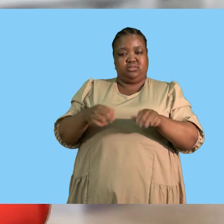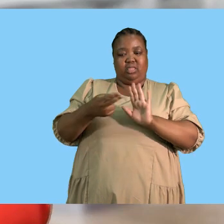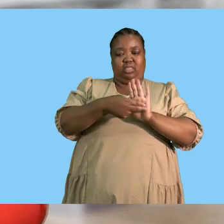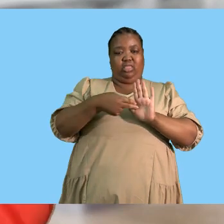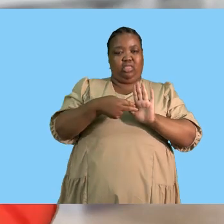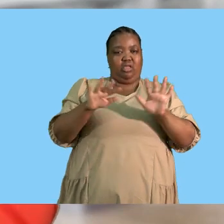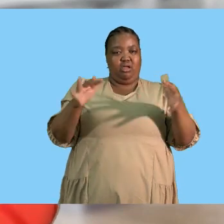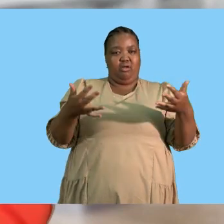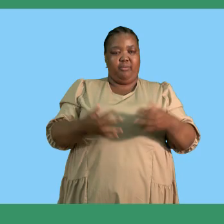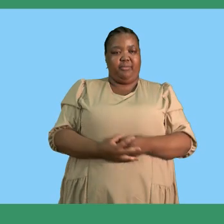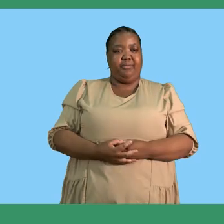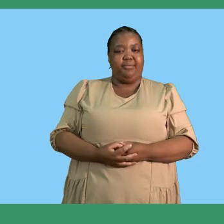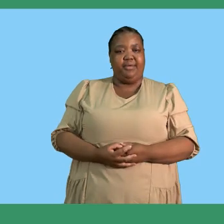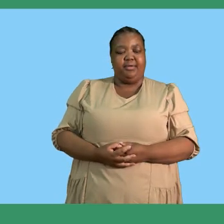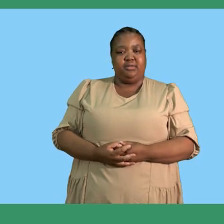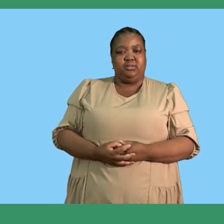profitability and image.